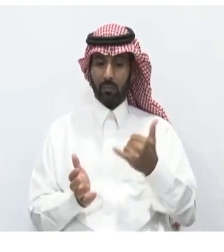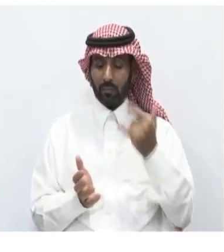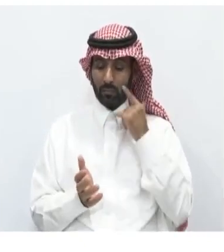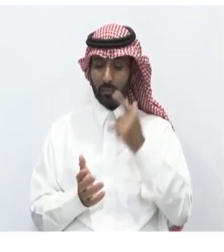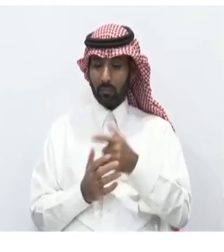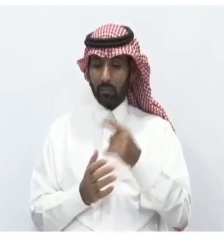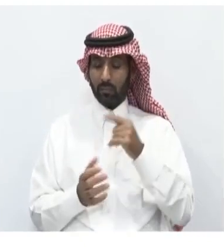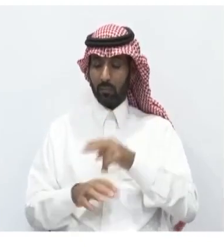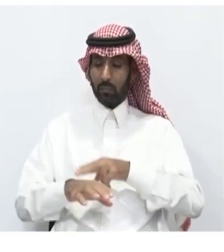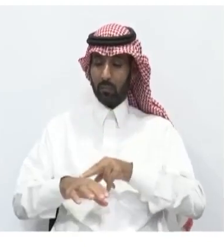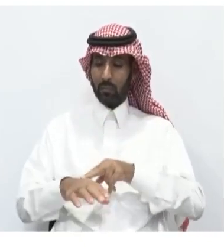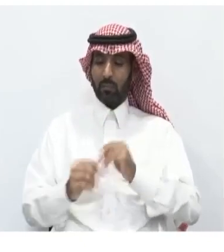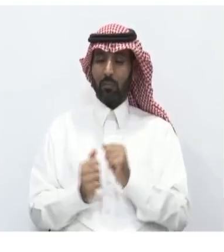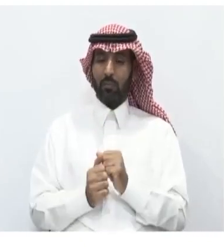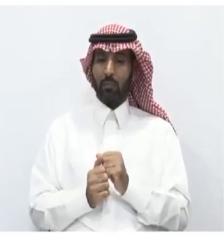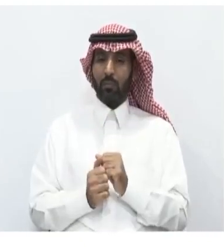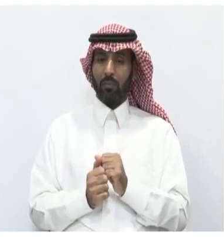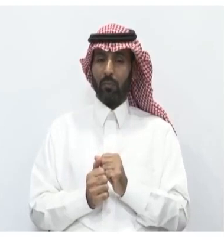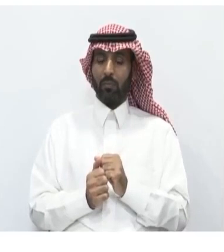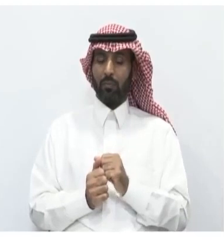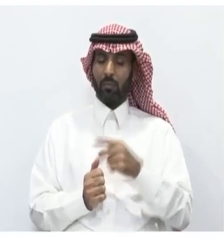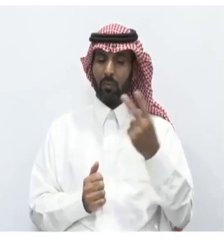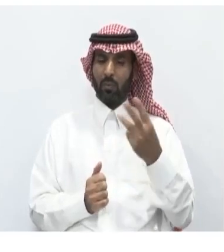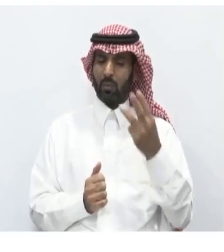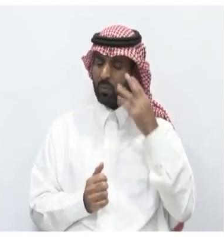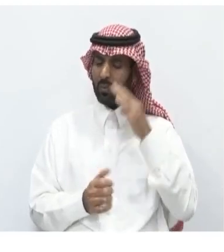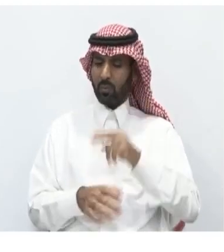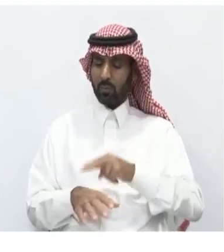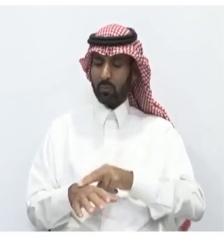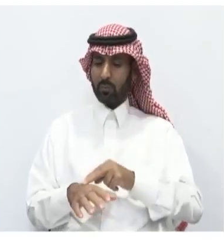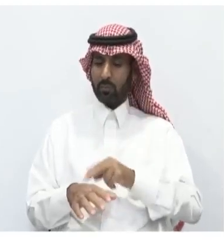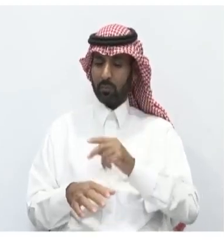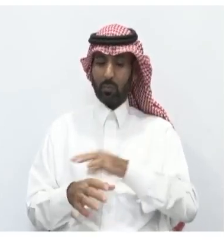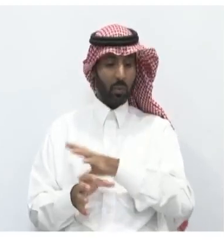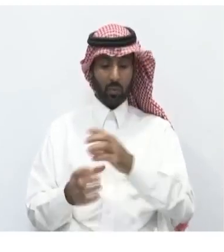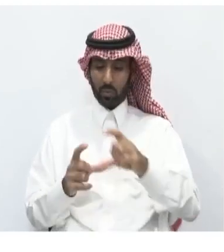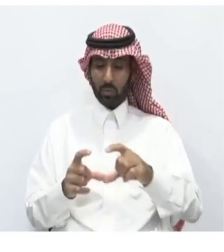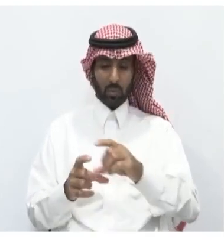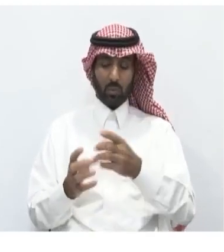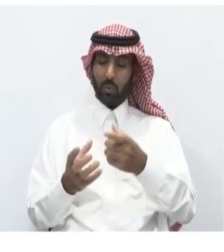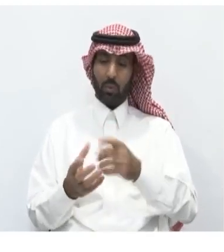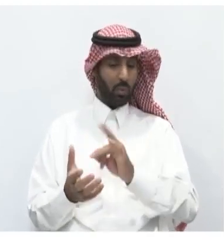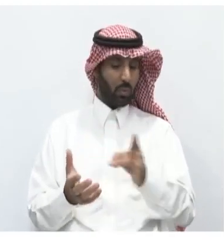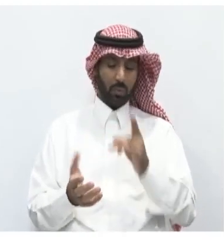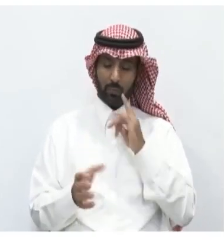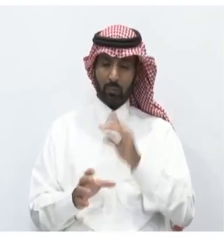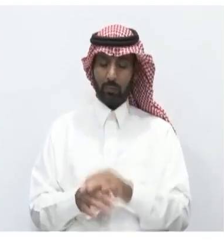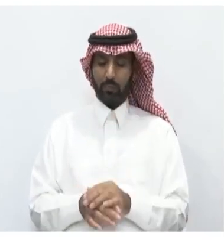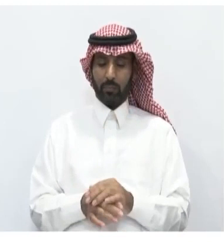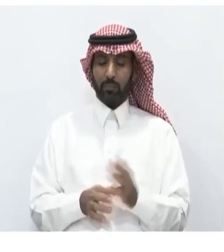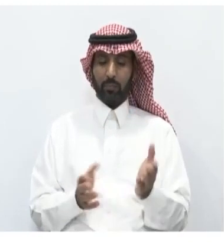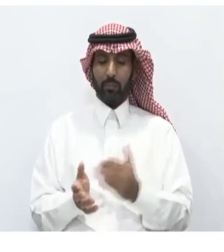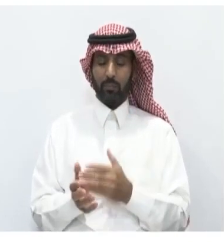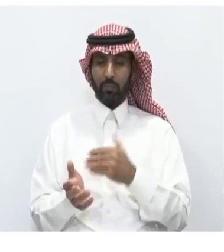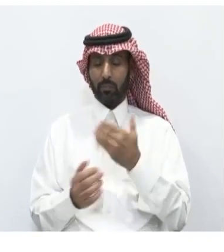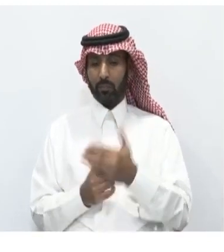some bandages. However, just pack two or three bandages, not a whole box. Tweezers also come in handy